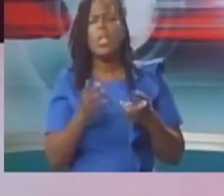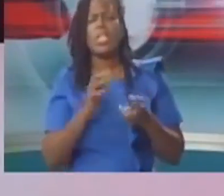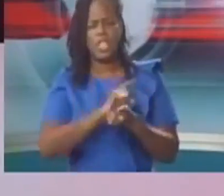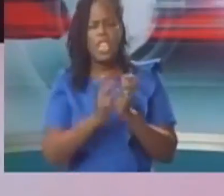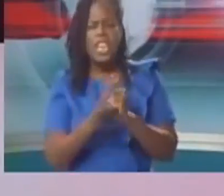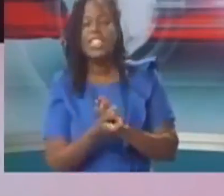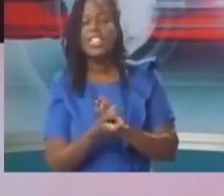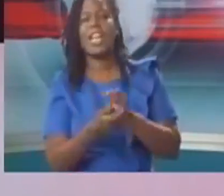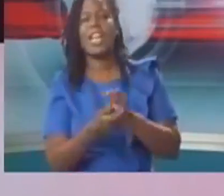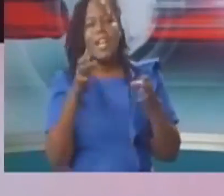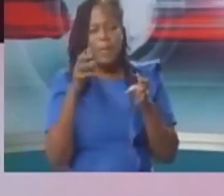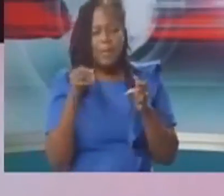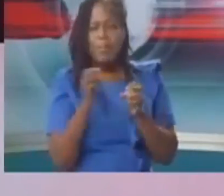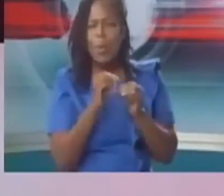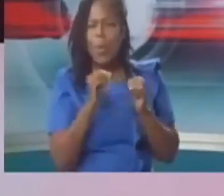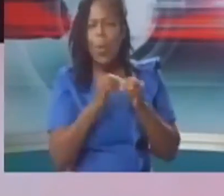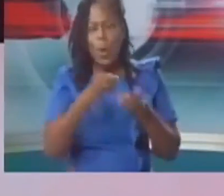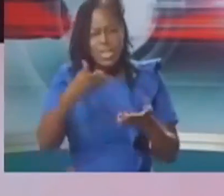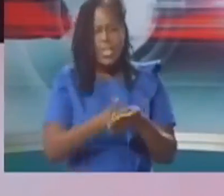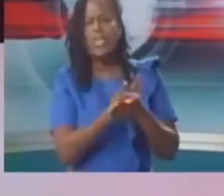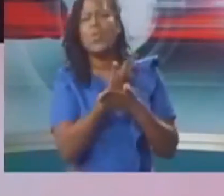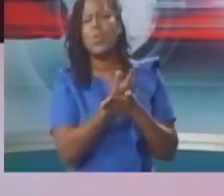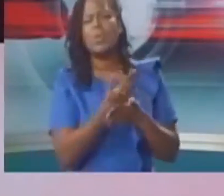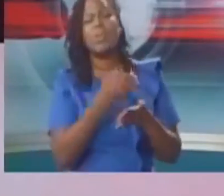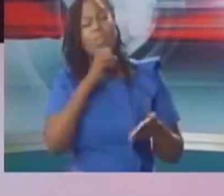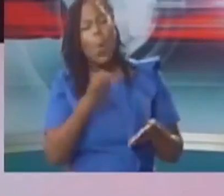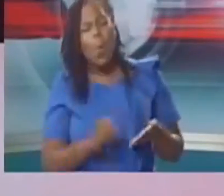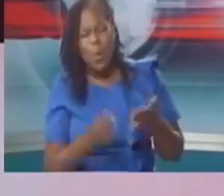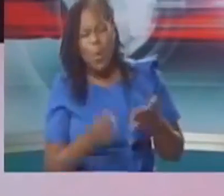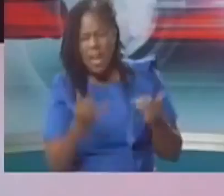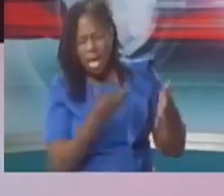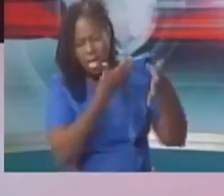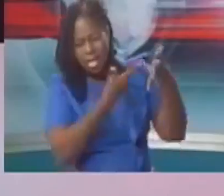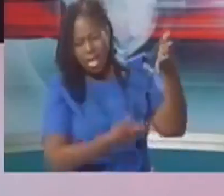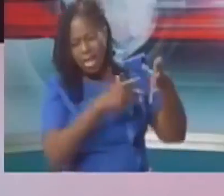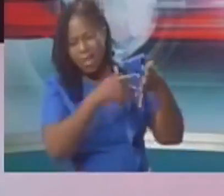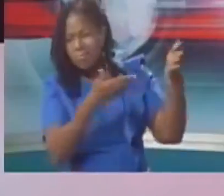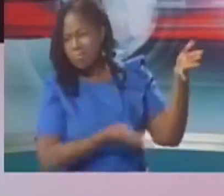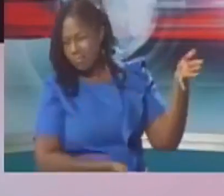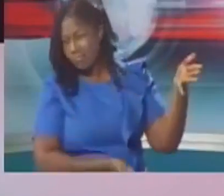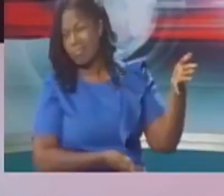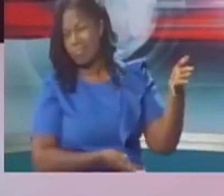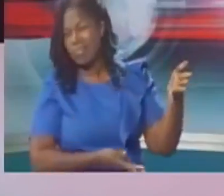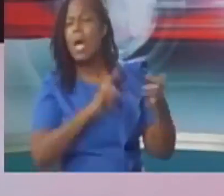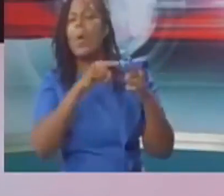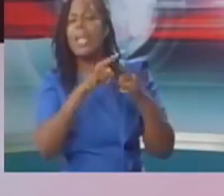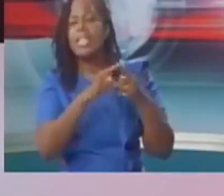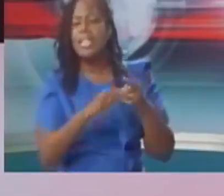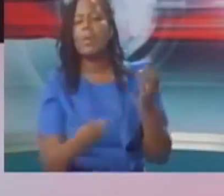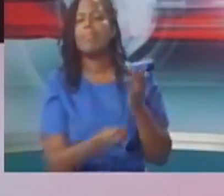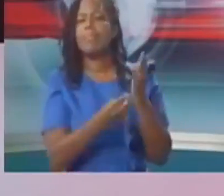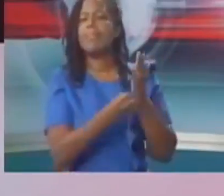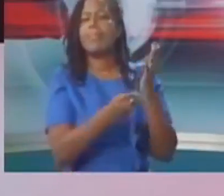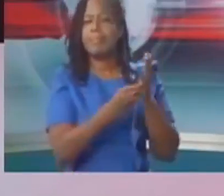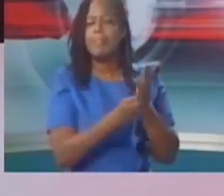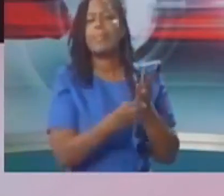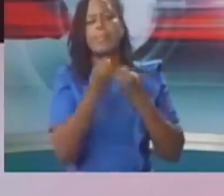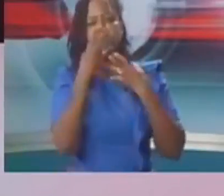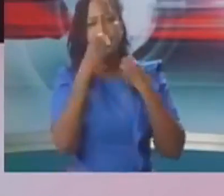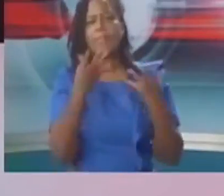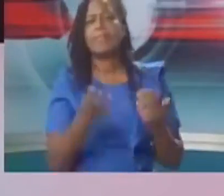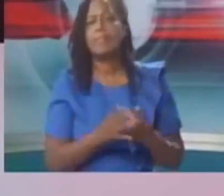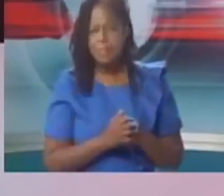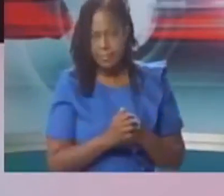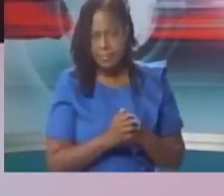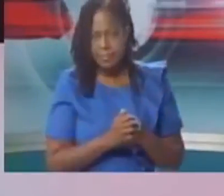question. Mm-hmm. The other would be for the cost of the virtual courts, including the installation